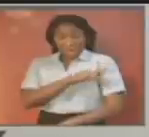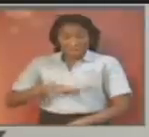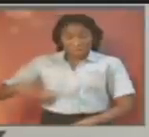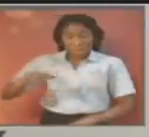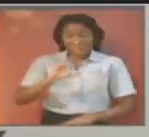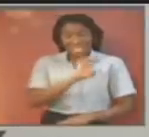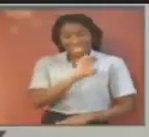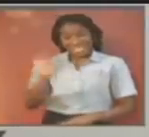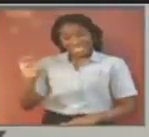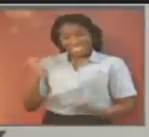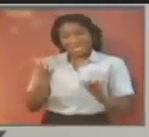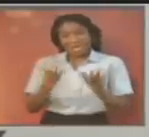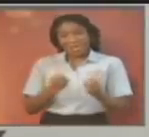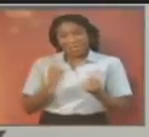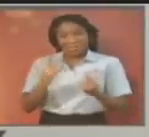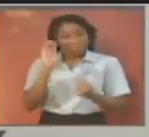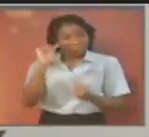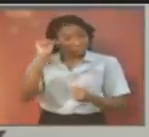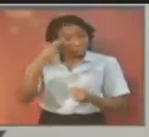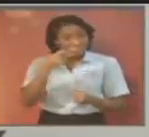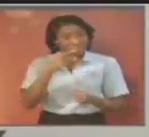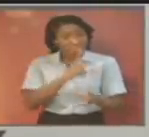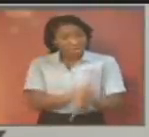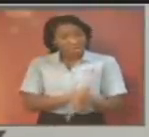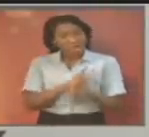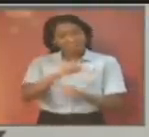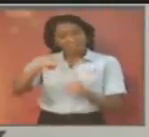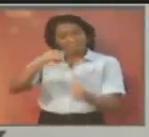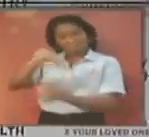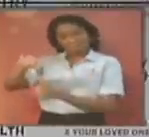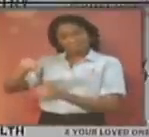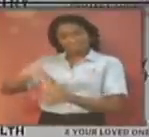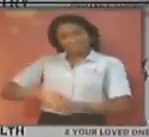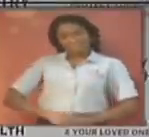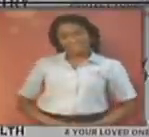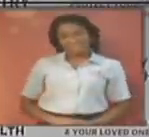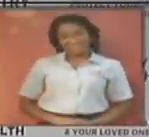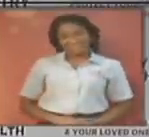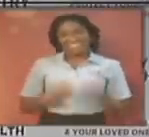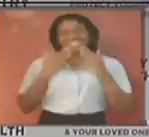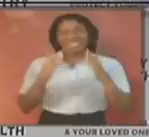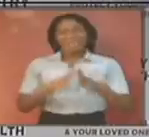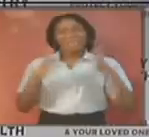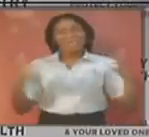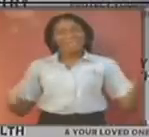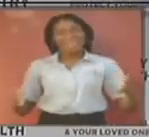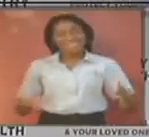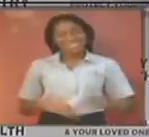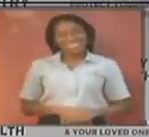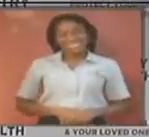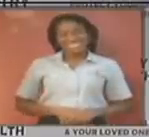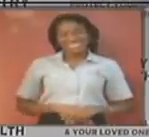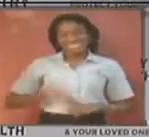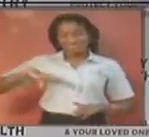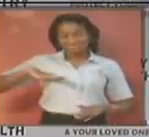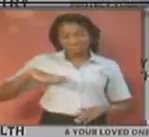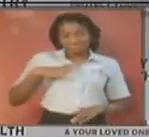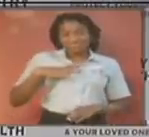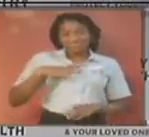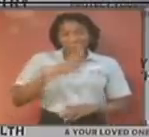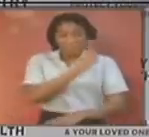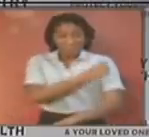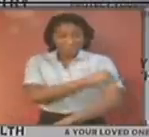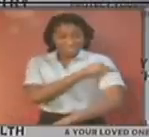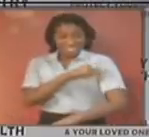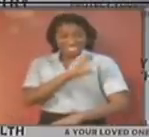that caring is the key. Thank you very much. Thank you very much, CEO. Very